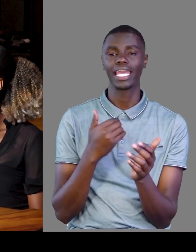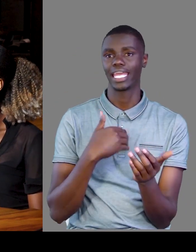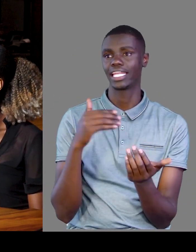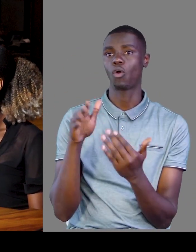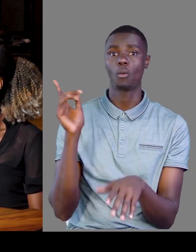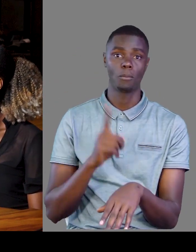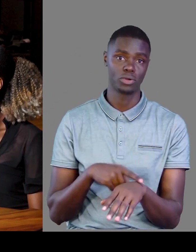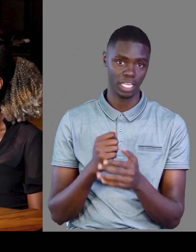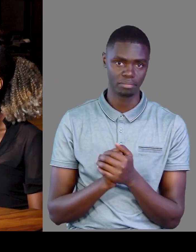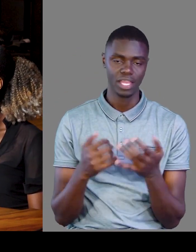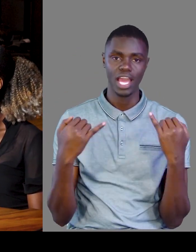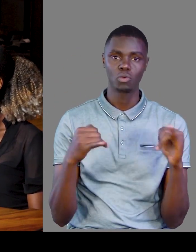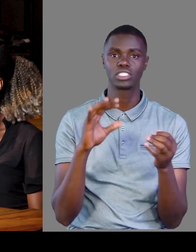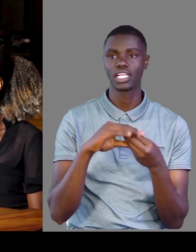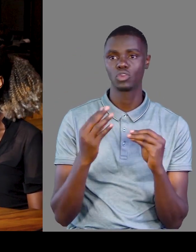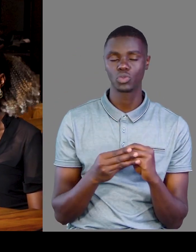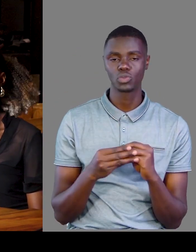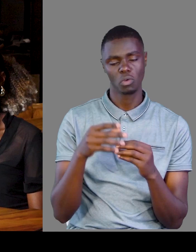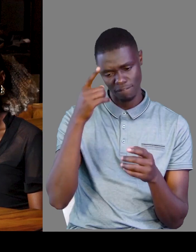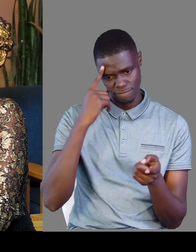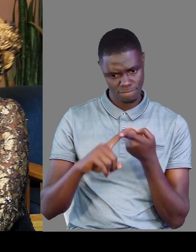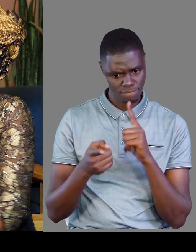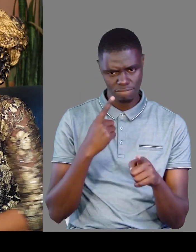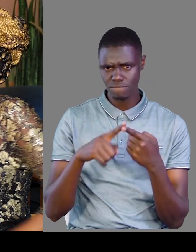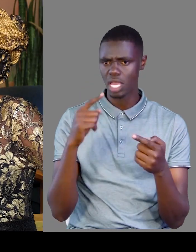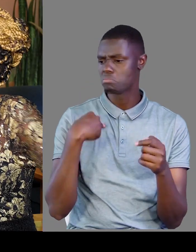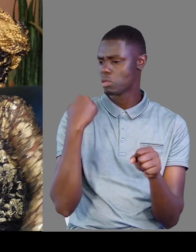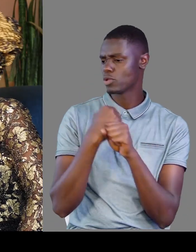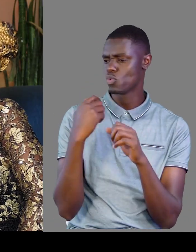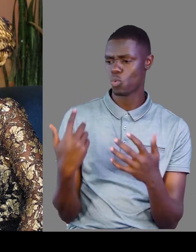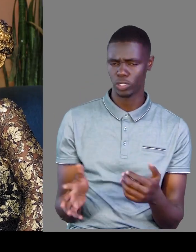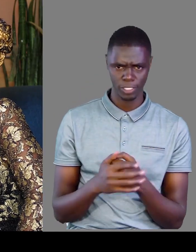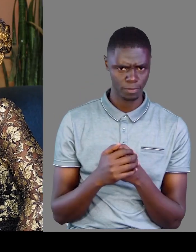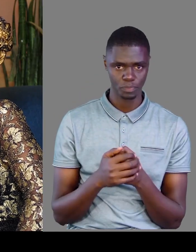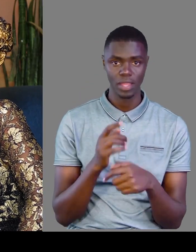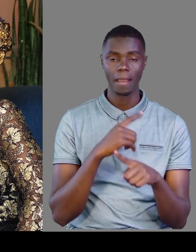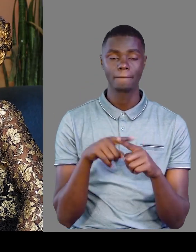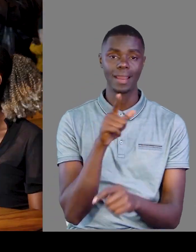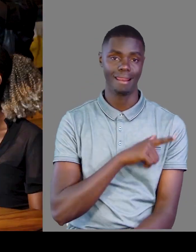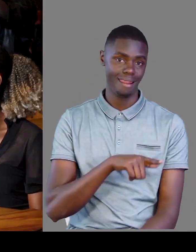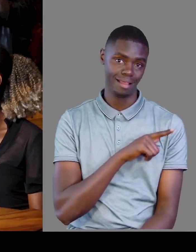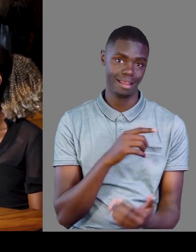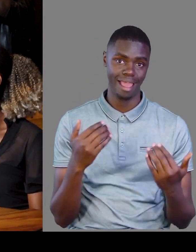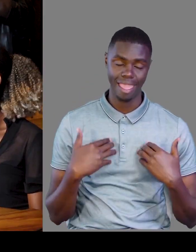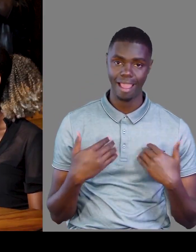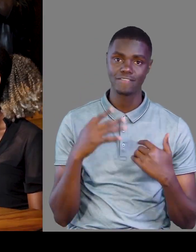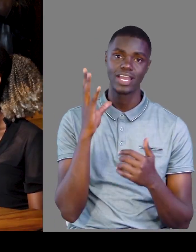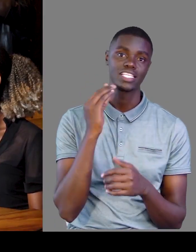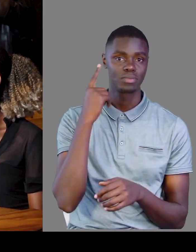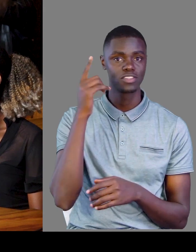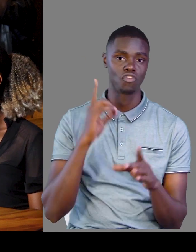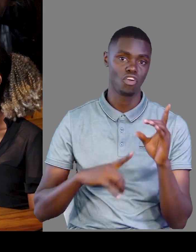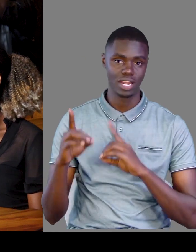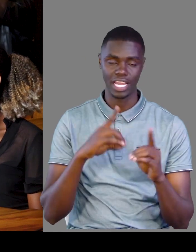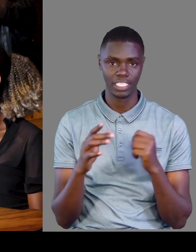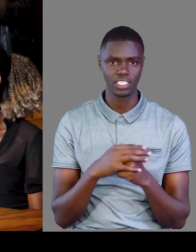and I had extra time. So I was trying to thinking about what can I do. And luckily I have experience for